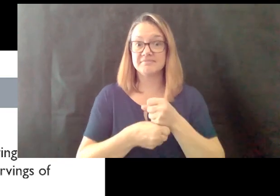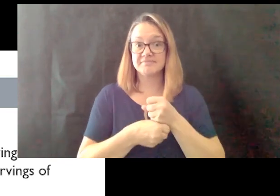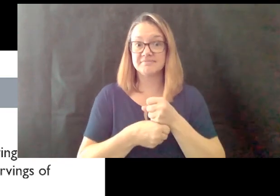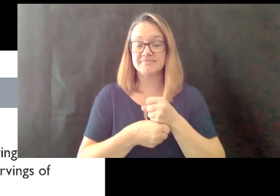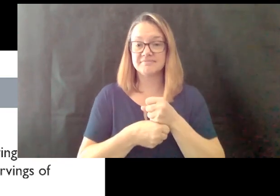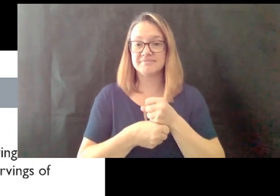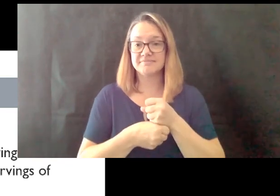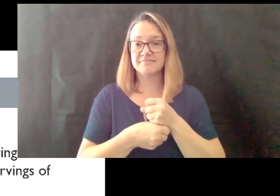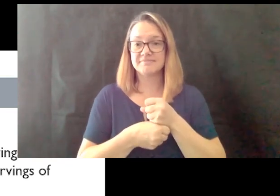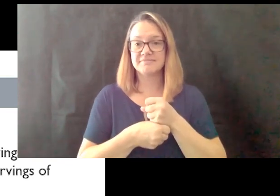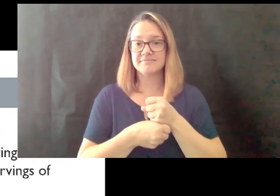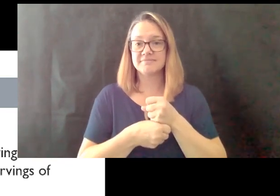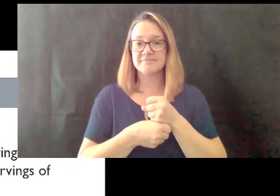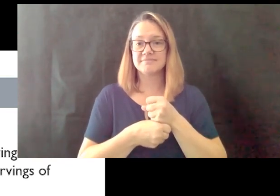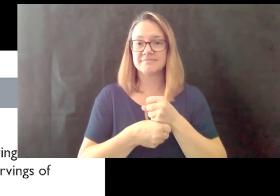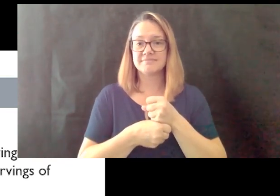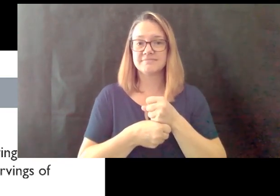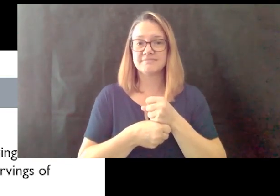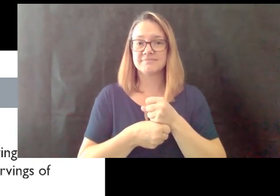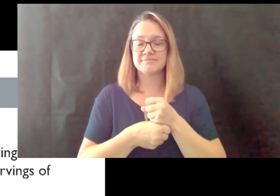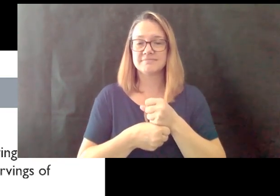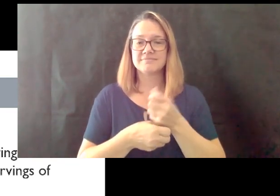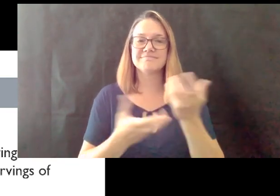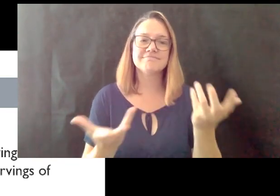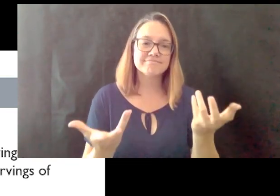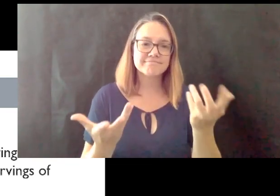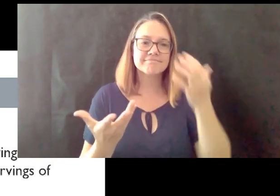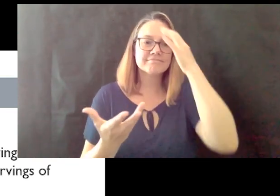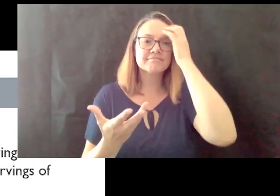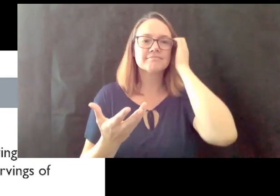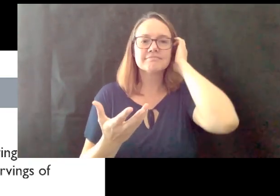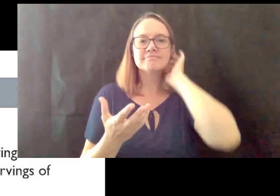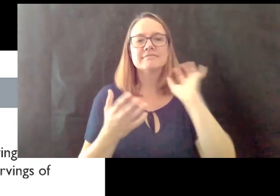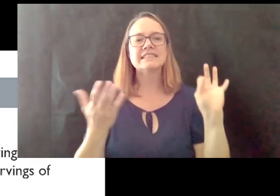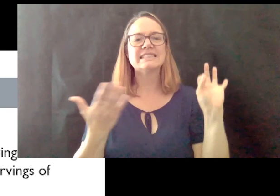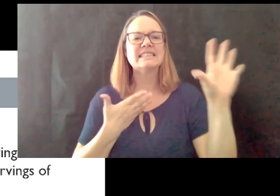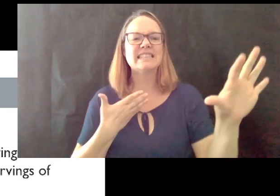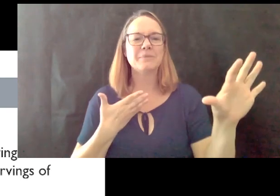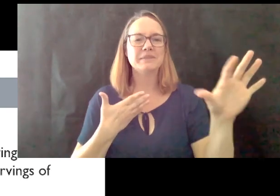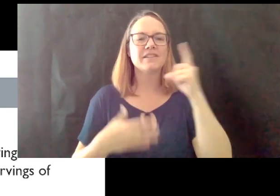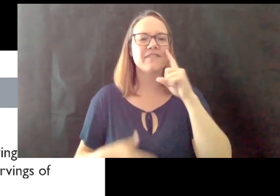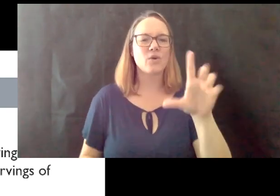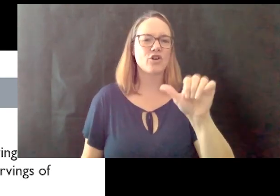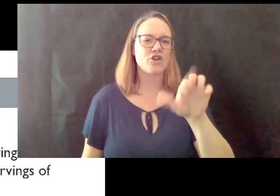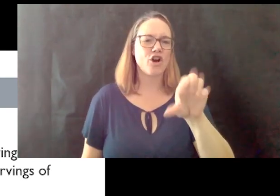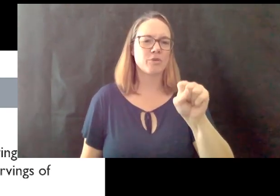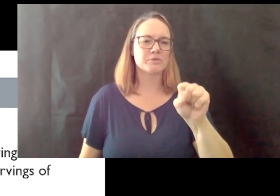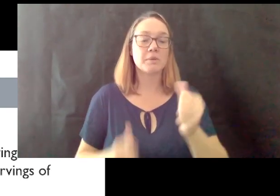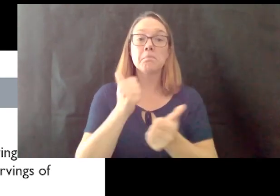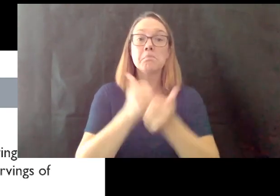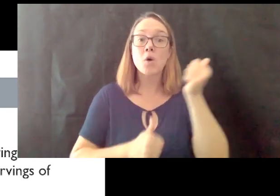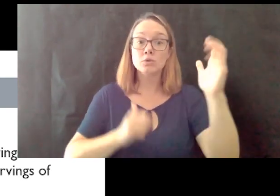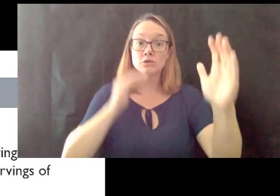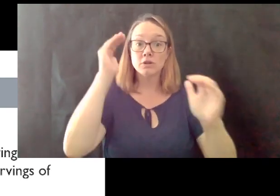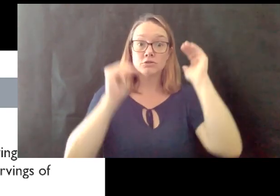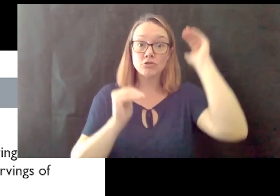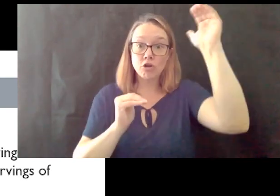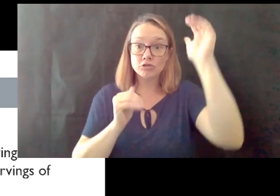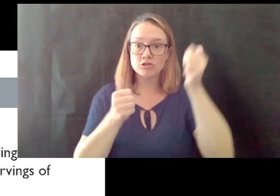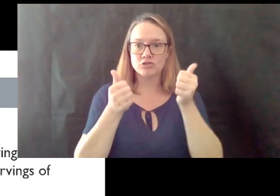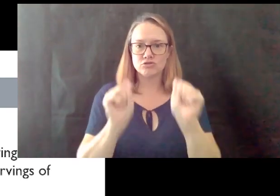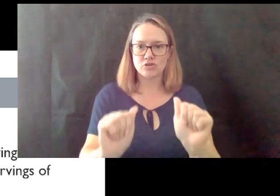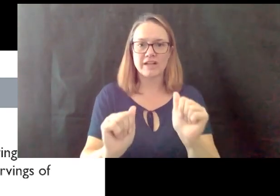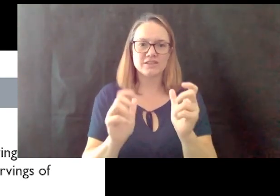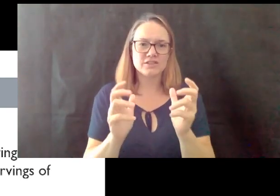So in summary, we're just gonna give you kind of some carbohydrate diet tips. For most